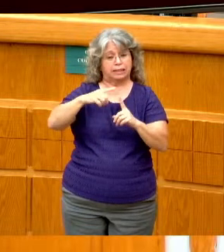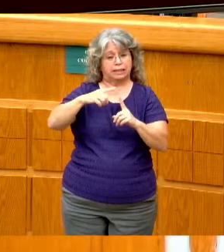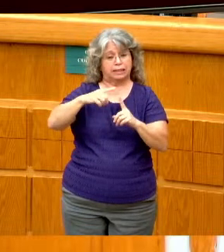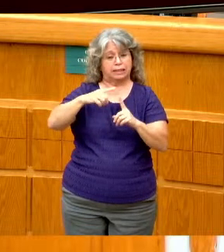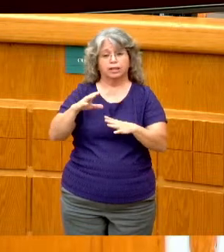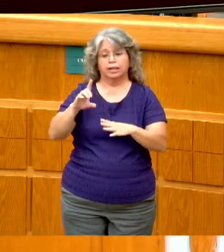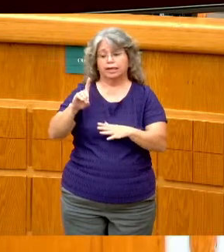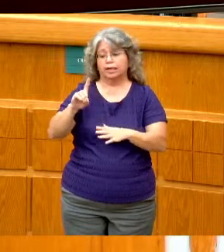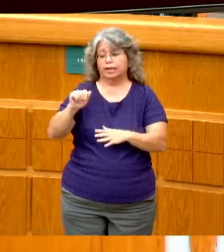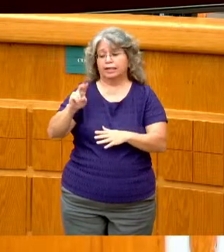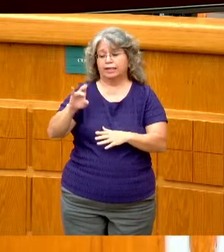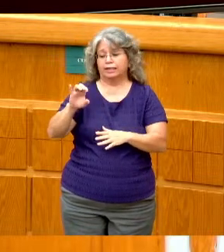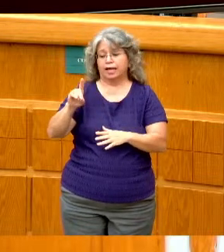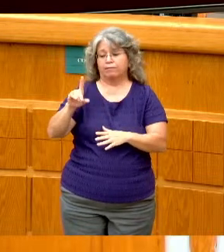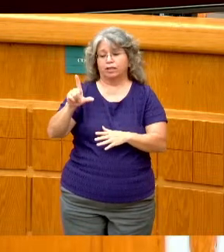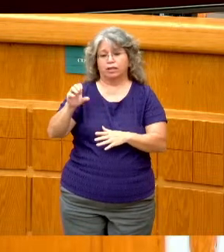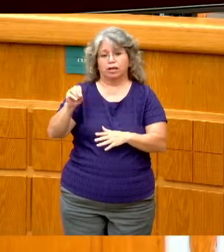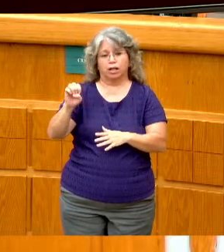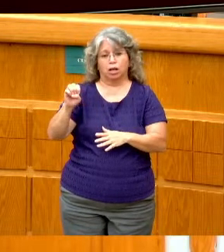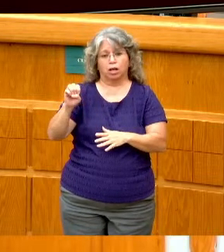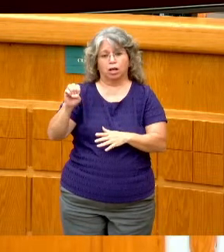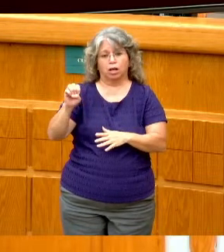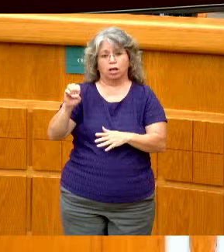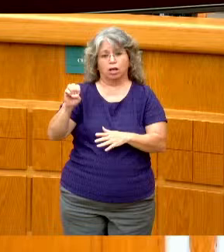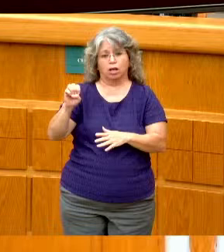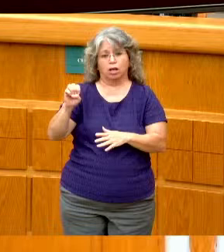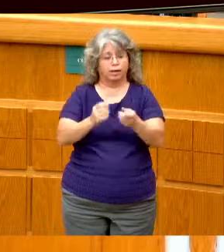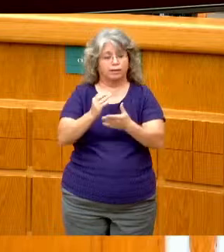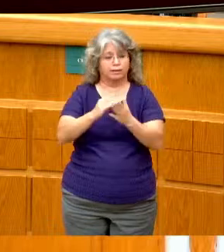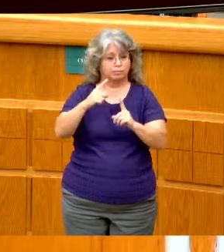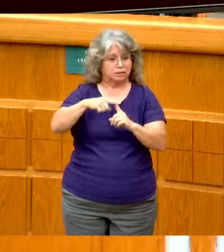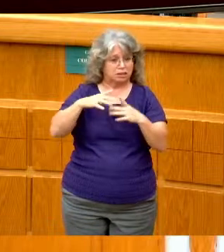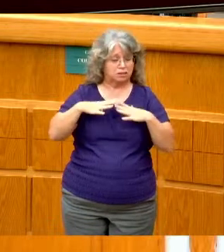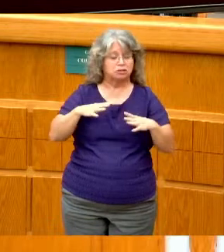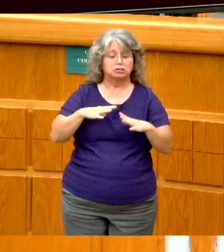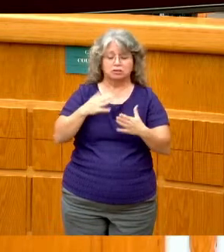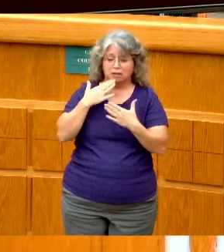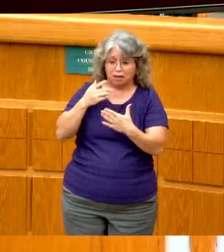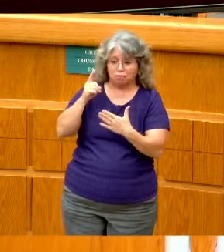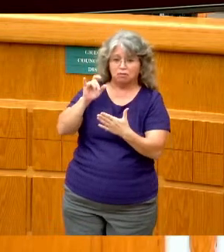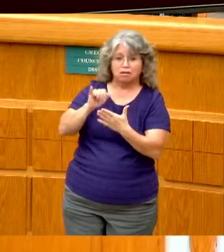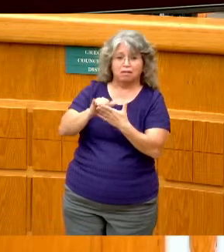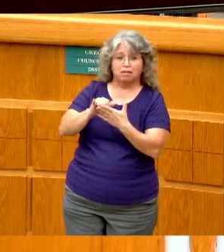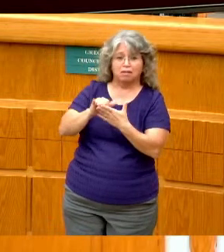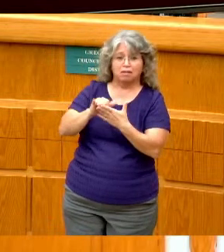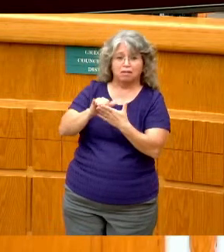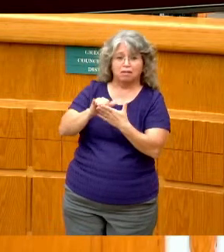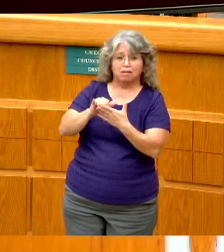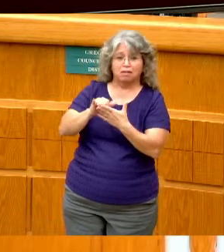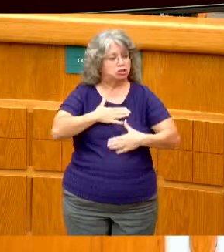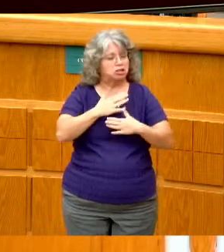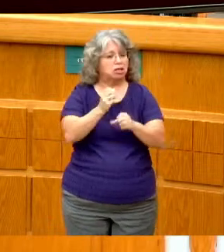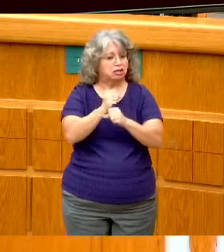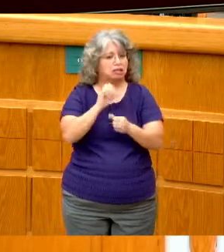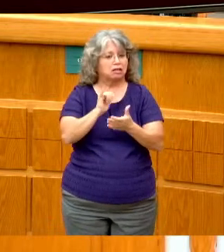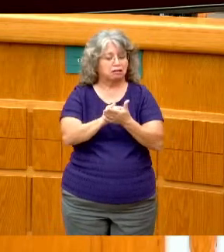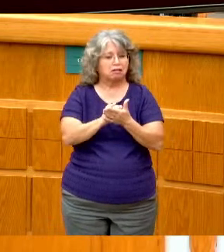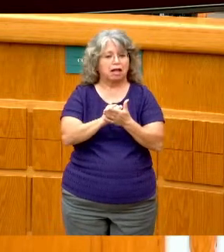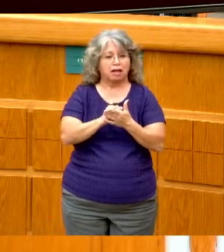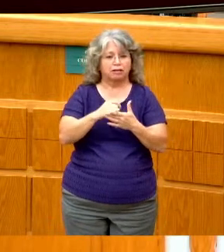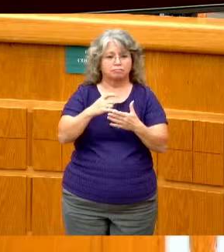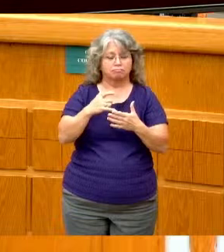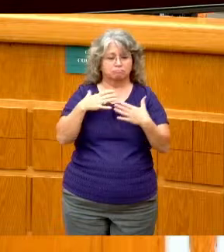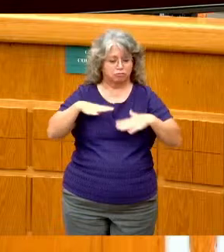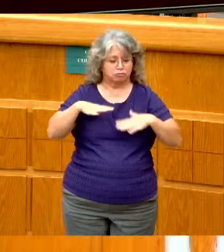very much for that donation. Everybody has really appreciated the shirts, and so people are stopping by, and we're happy to say that the